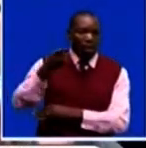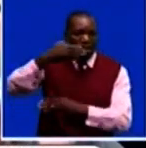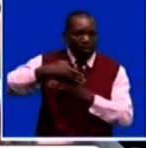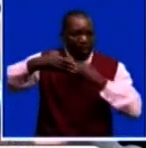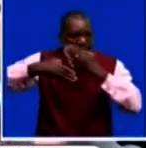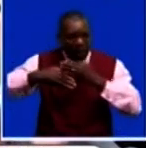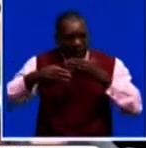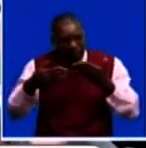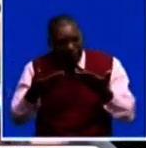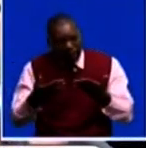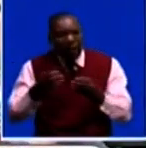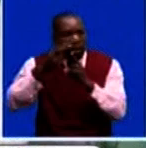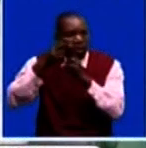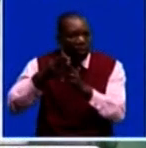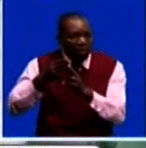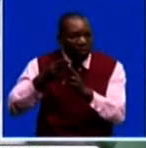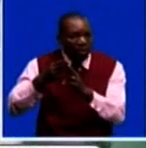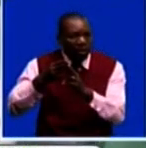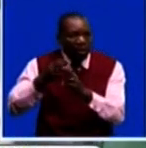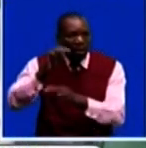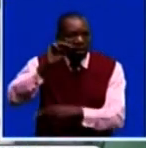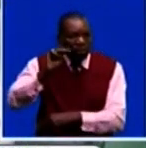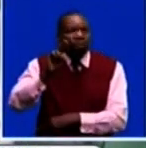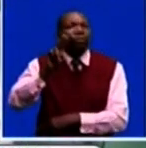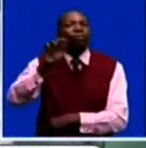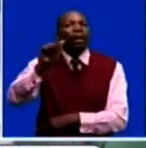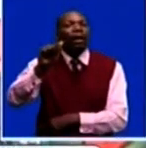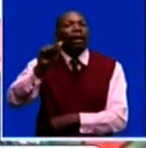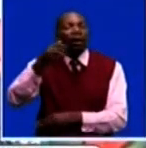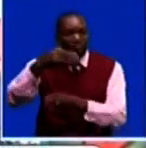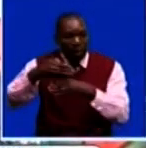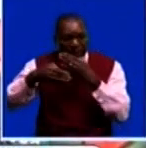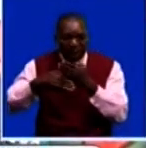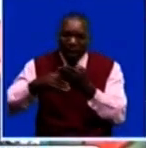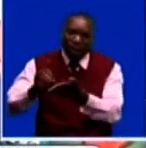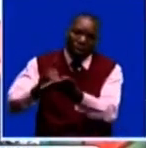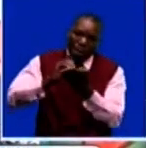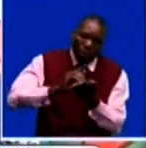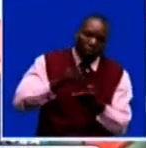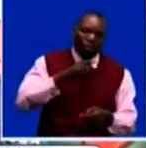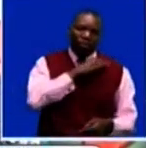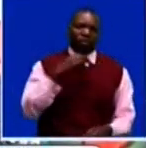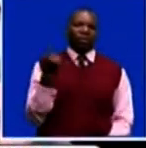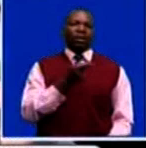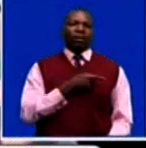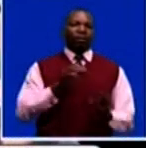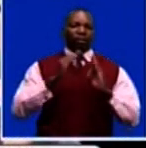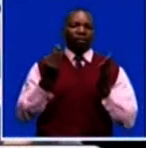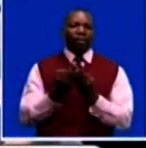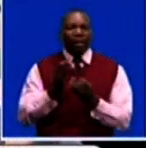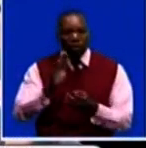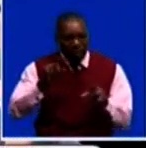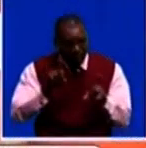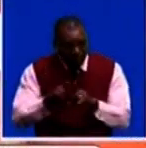and donated by Honorable Maxwell Mumakavanda, Member of Parliament, and his family. As we all